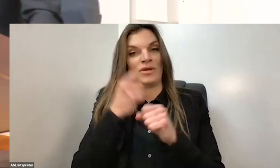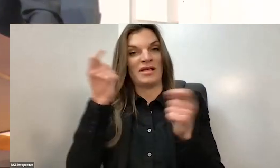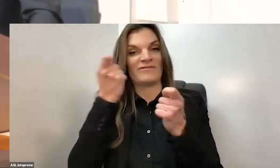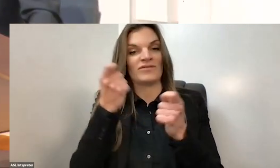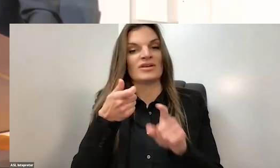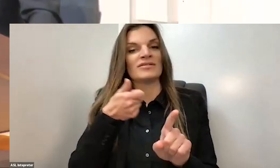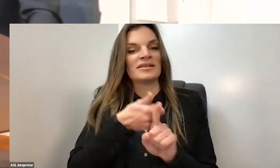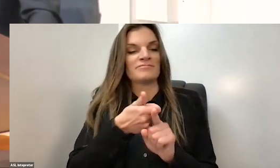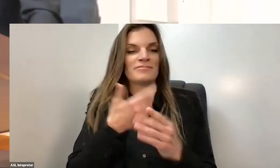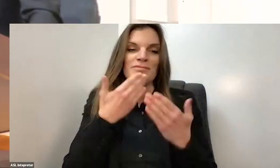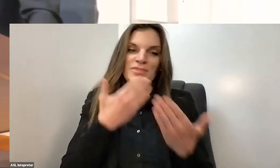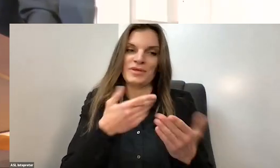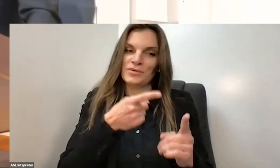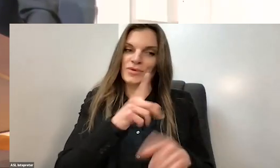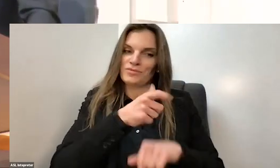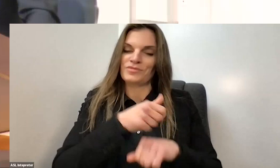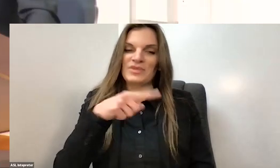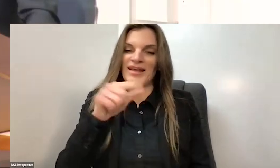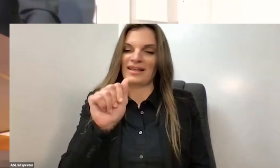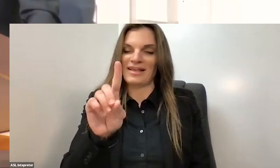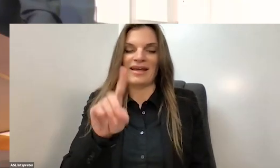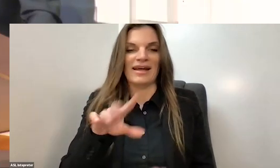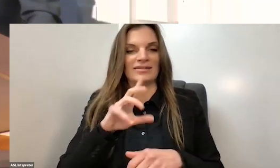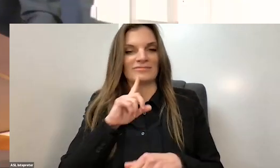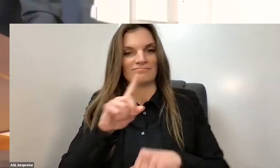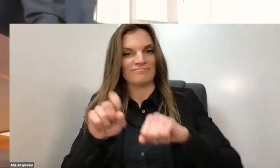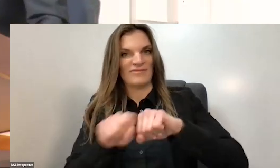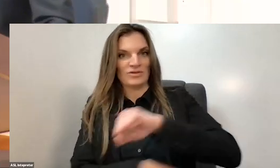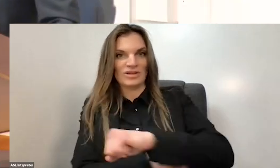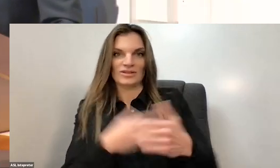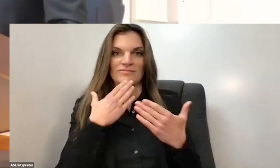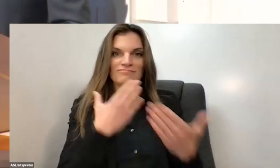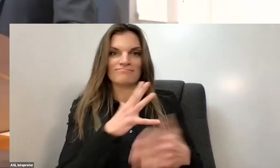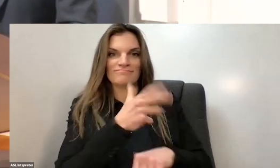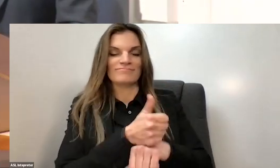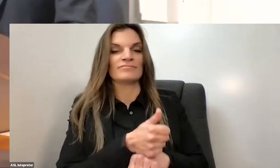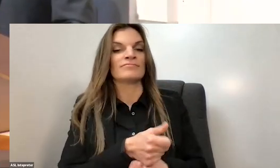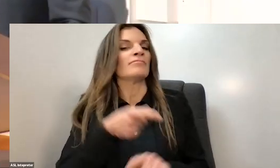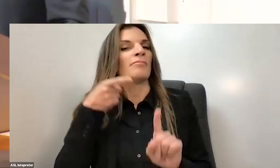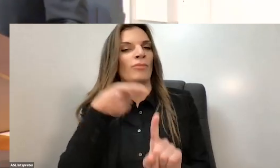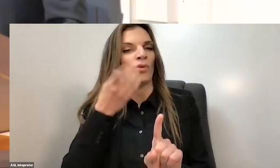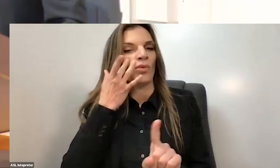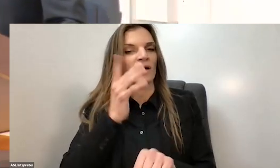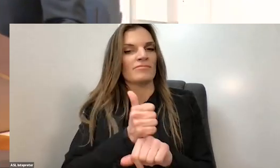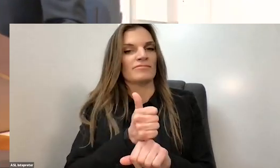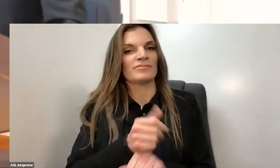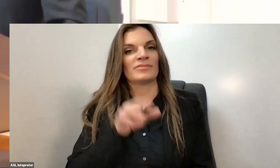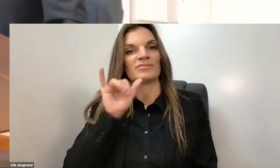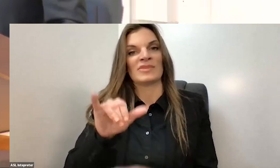the GAAD Foundation with the mission to disrupt the culture of technology and digital